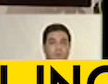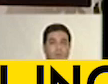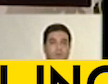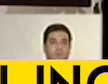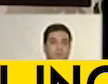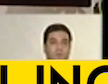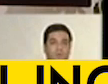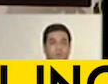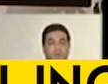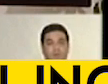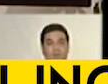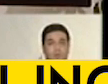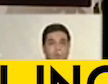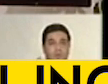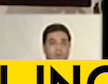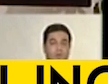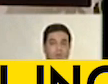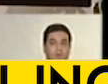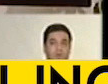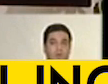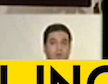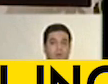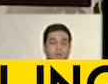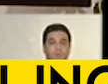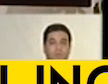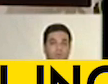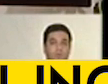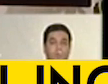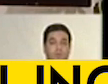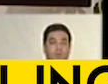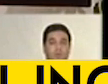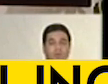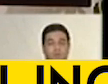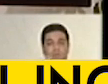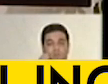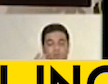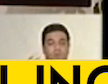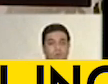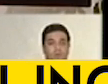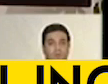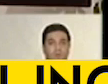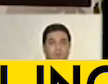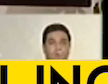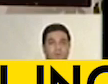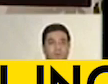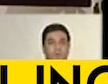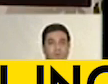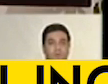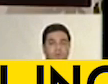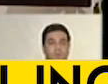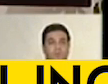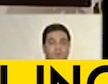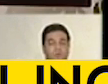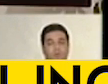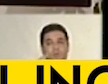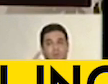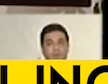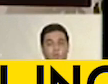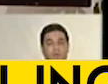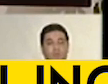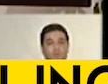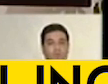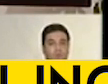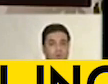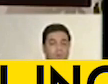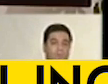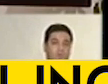bu taqdirdan, ya'ni aytayaptiki, neki boshimga kelmadi davrondin. mana shu taqdirdan, mana shu